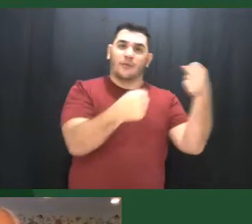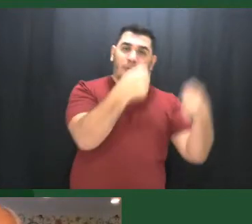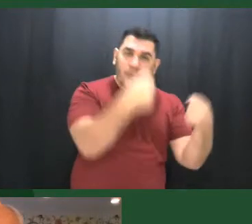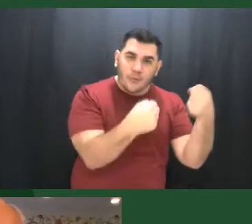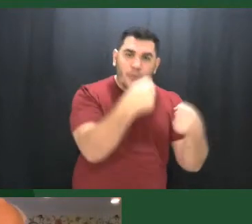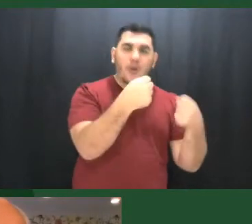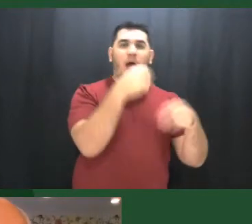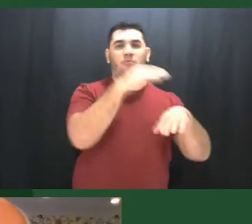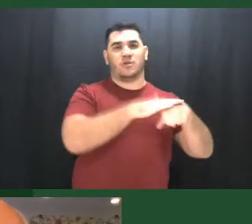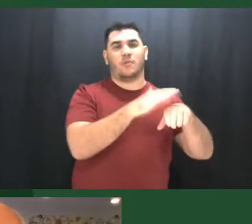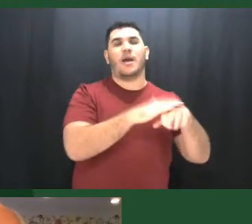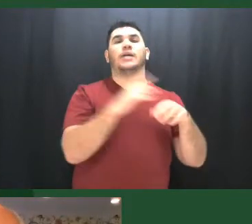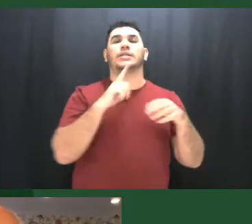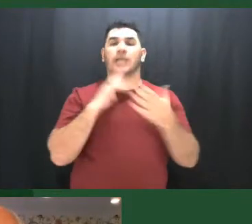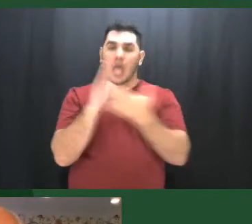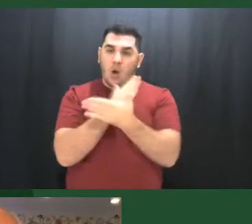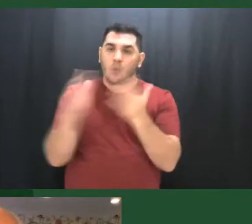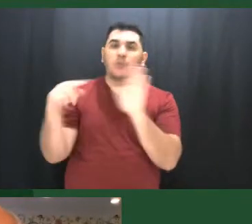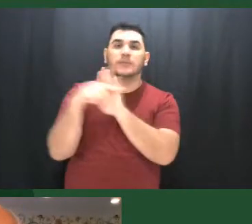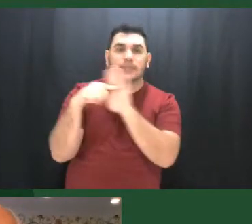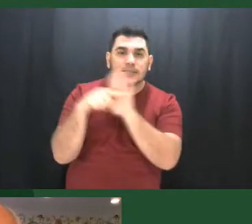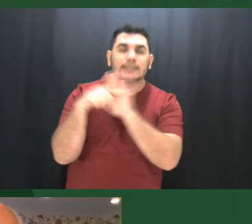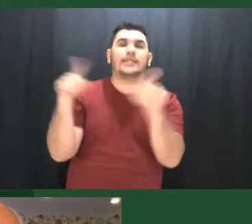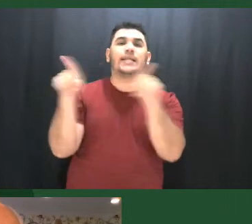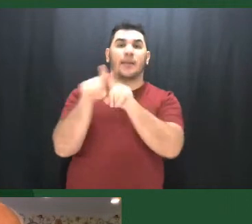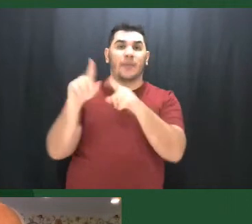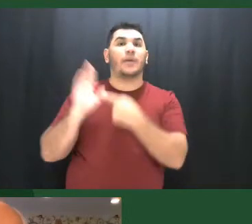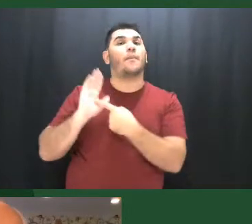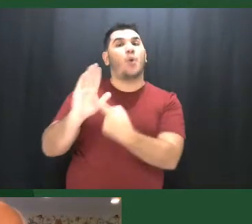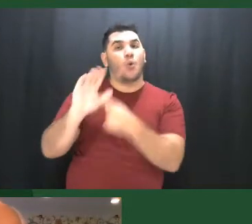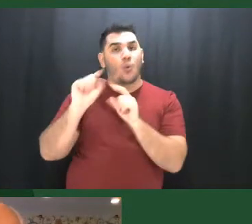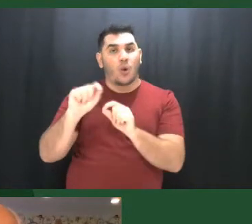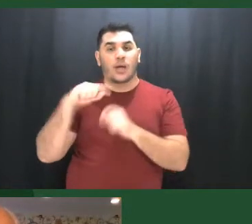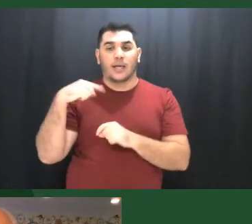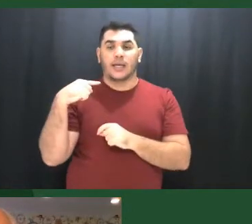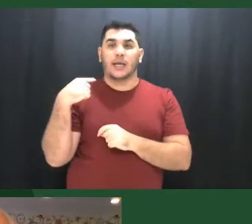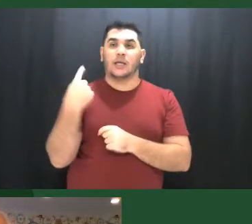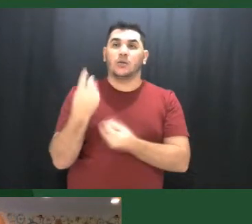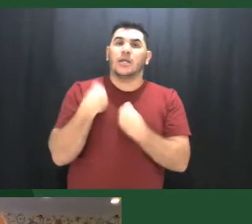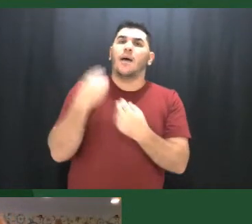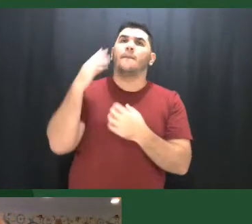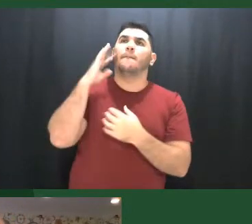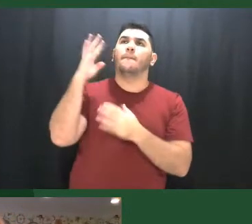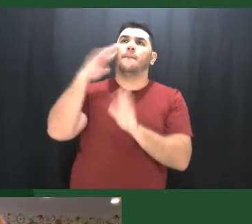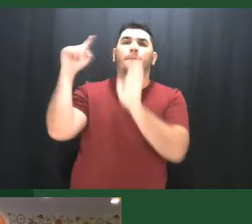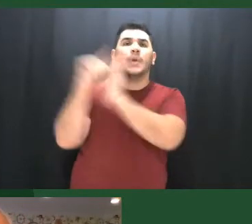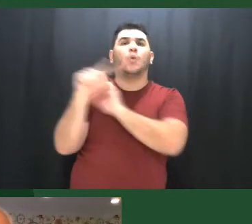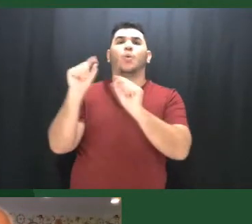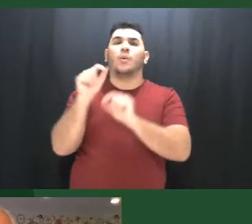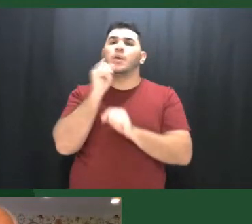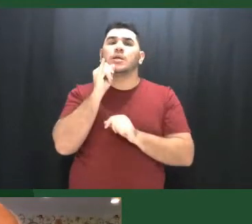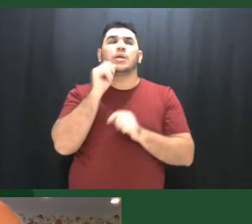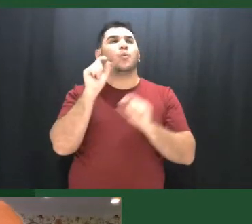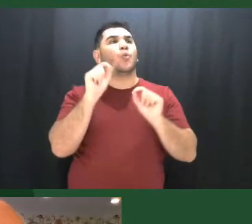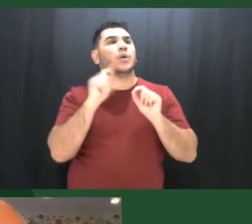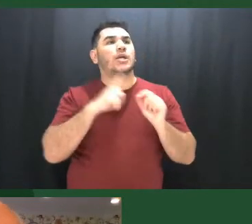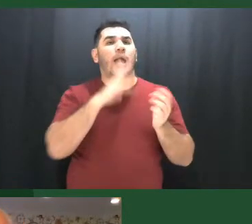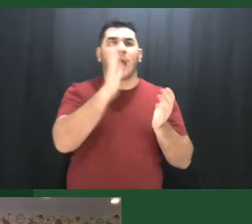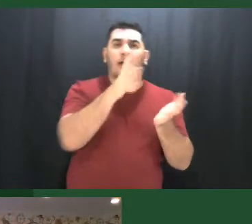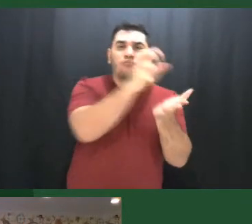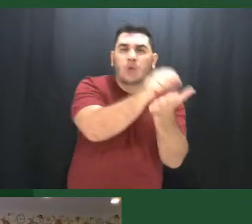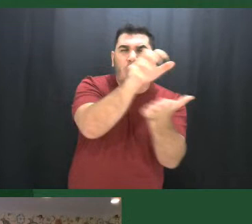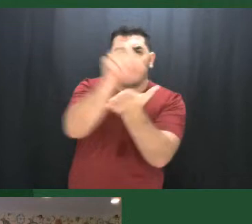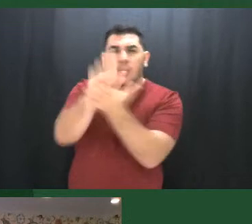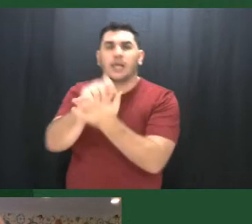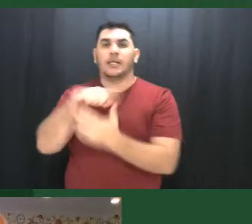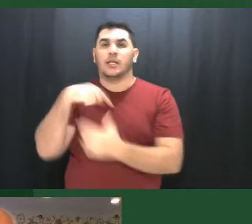I need in an audit trail? What do I need in a documentation? In the last 3 years, the rise of data sheets for